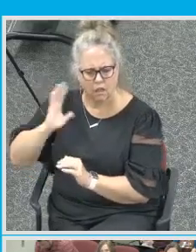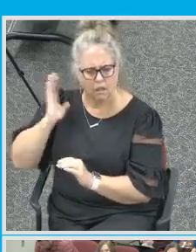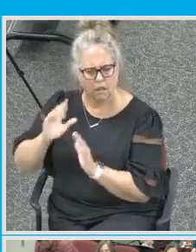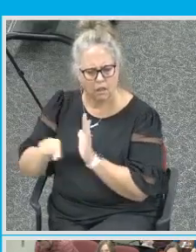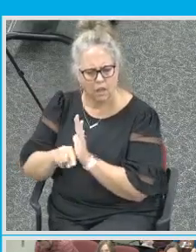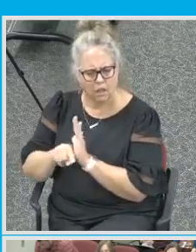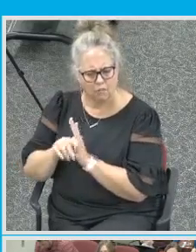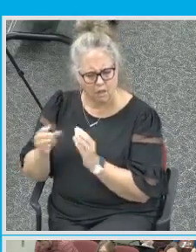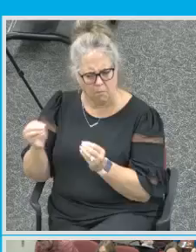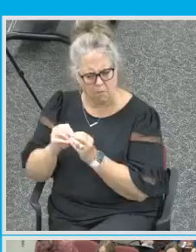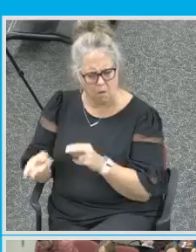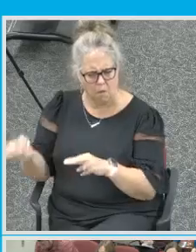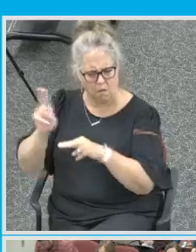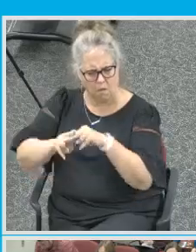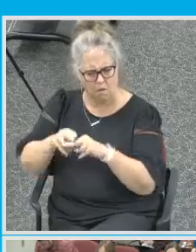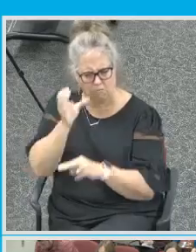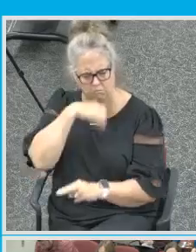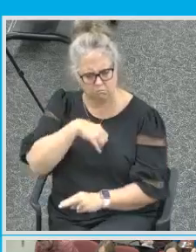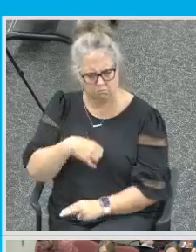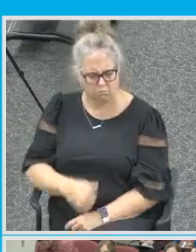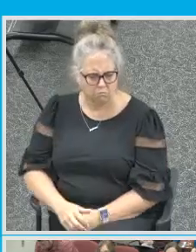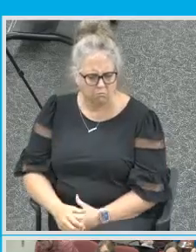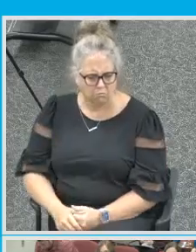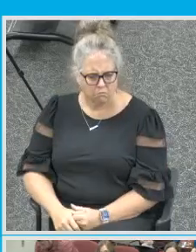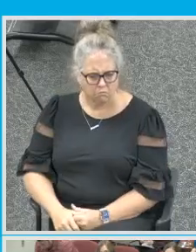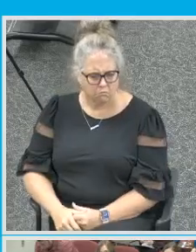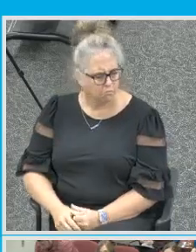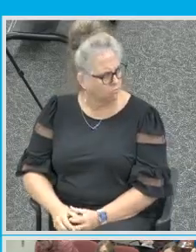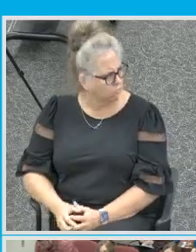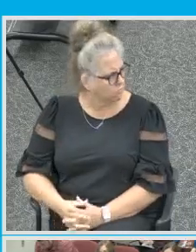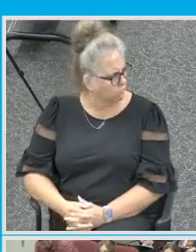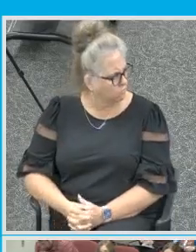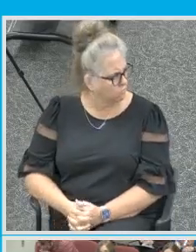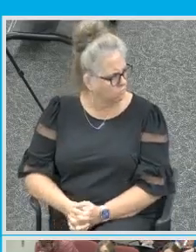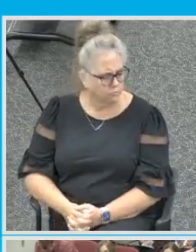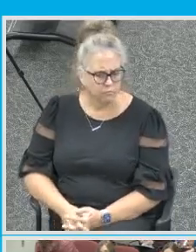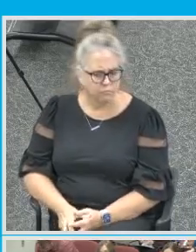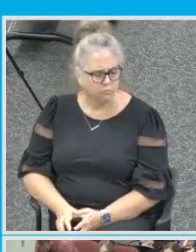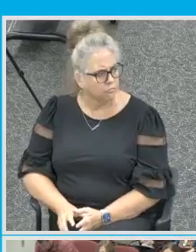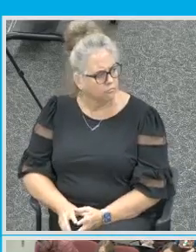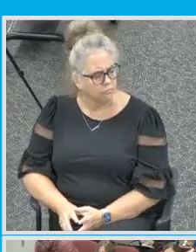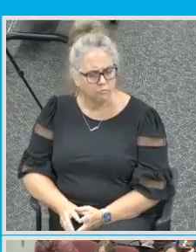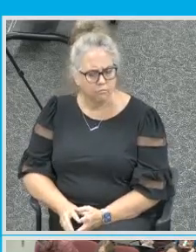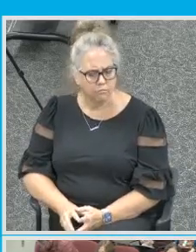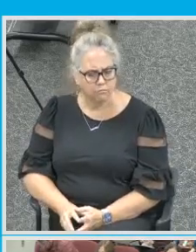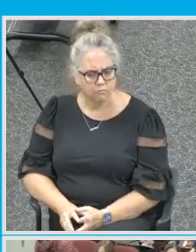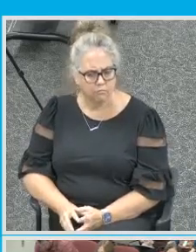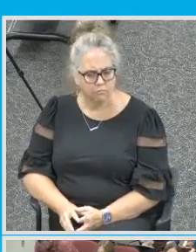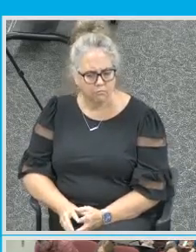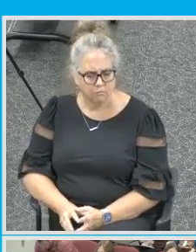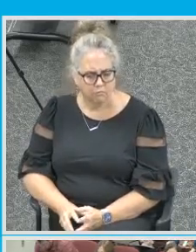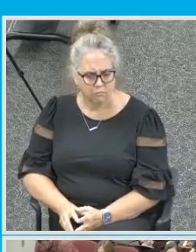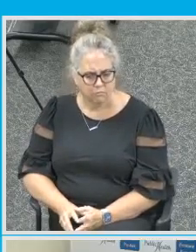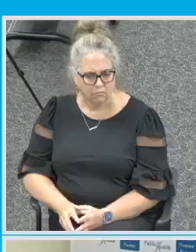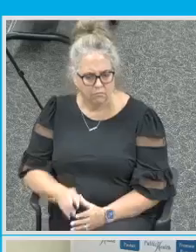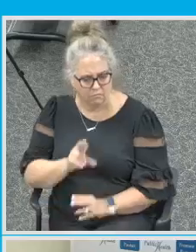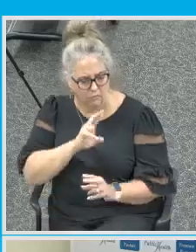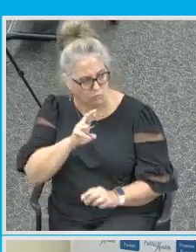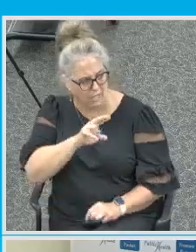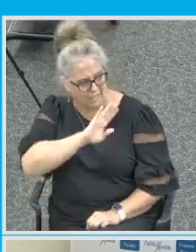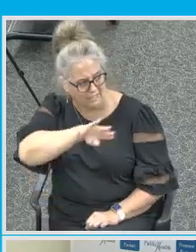year. And that little table, sorry, that comes up a little small on the TV screen, but that table on the right just